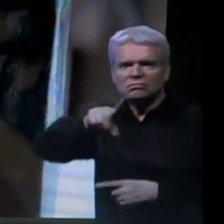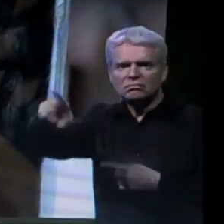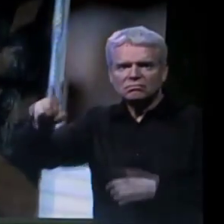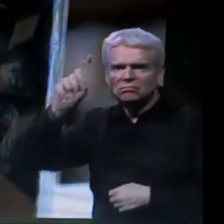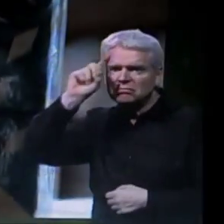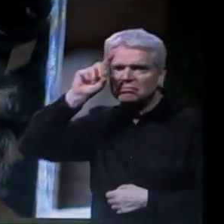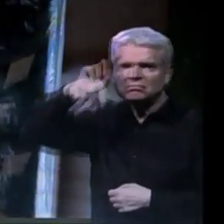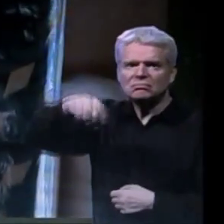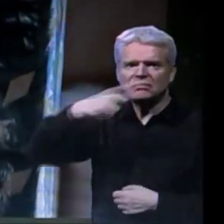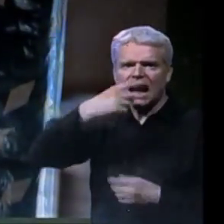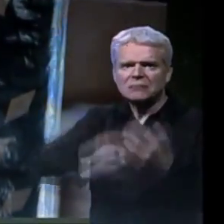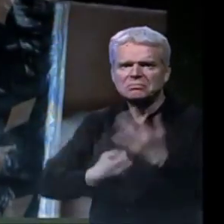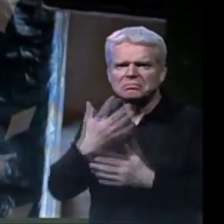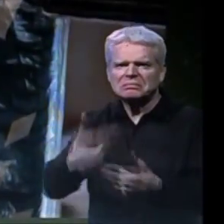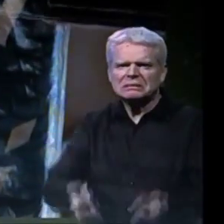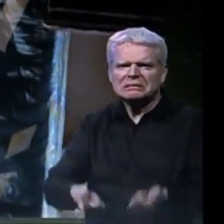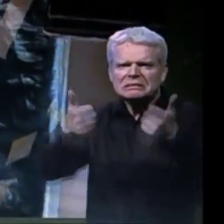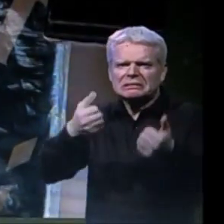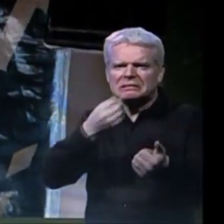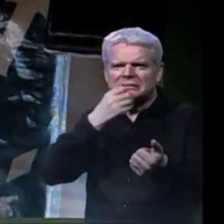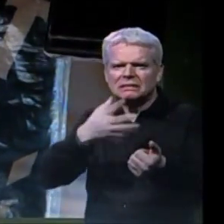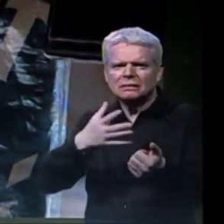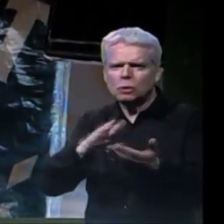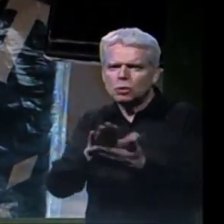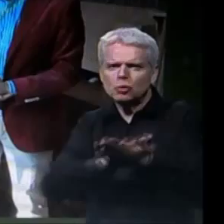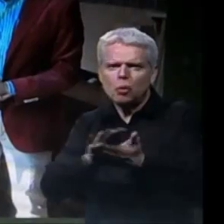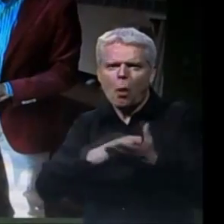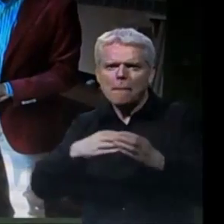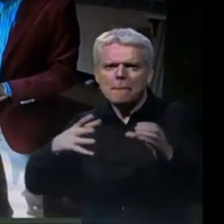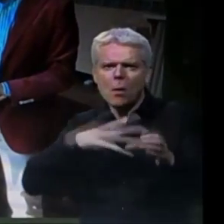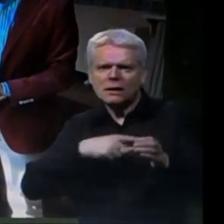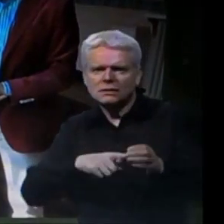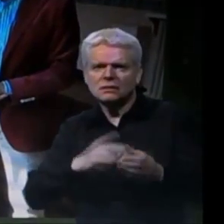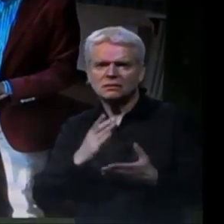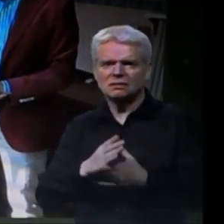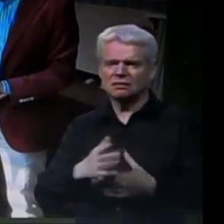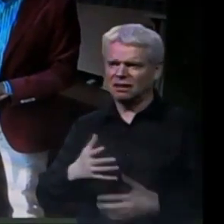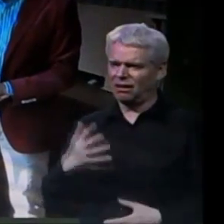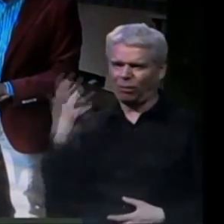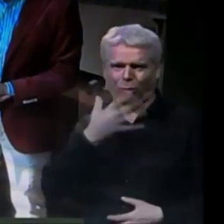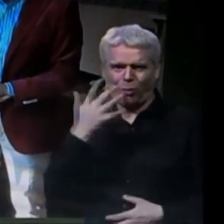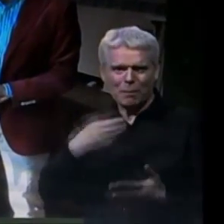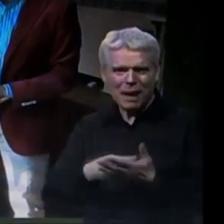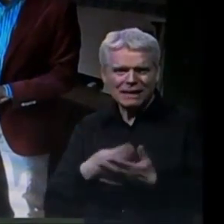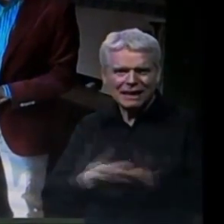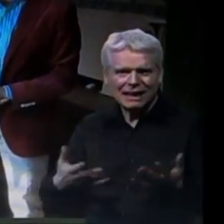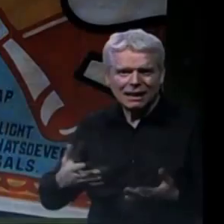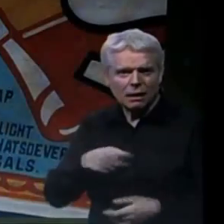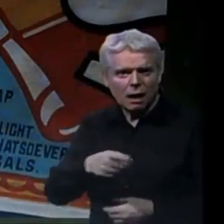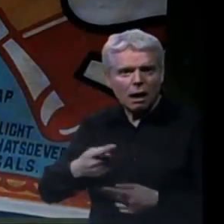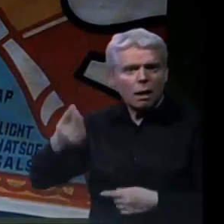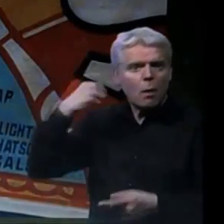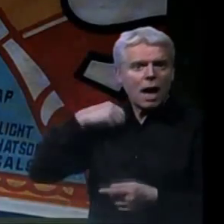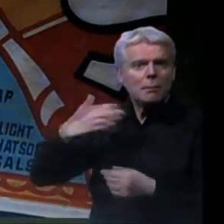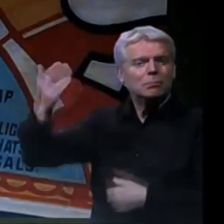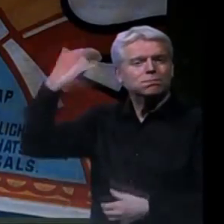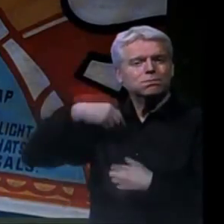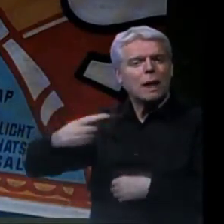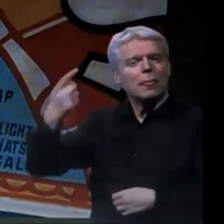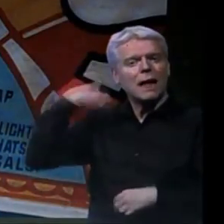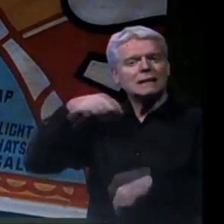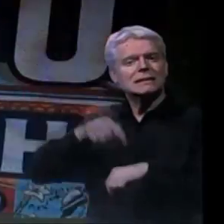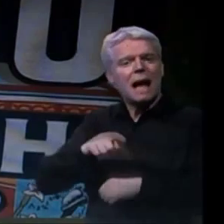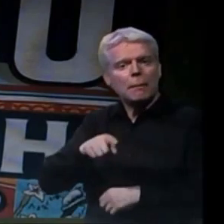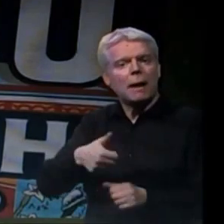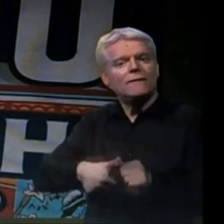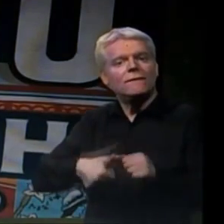Now, that was an astonishing fortune. A year's salary for a factory worker at that time would have been about